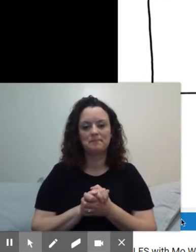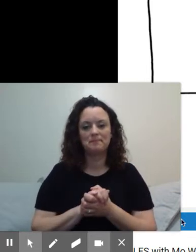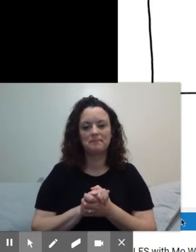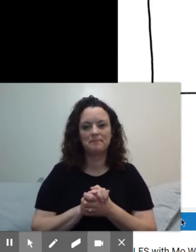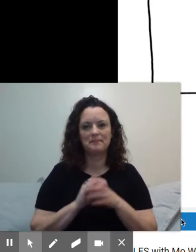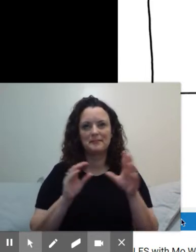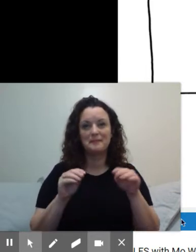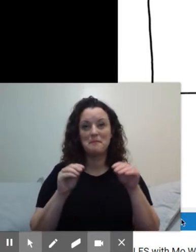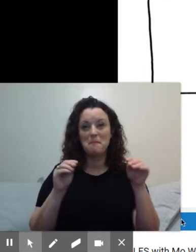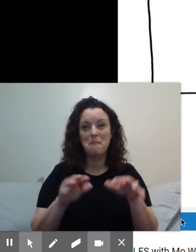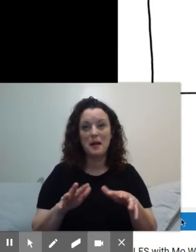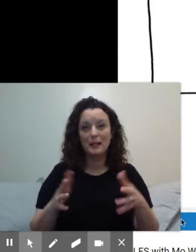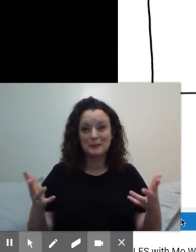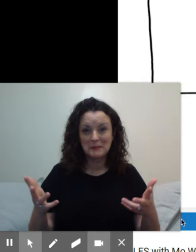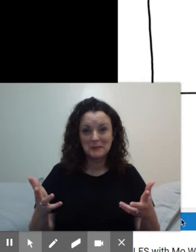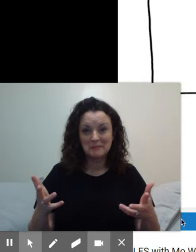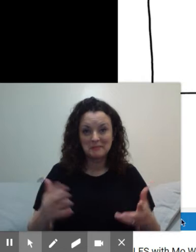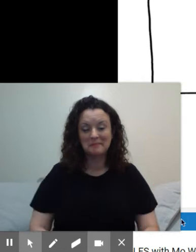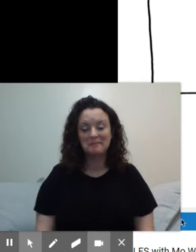Magical.